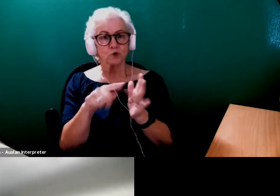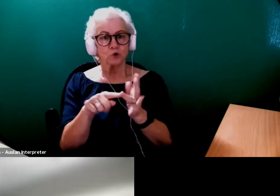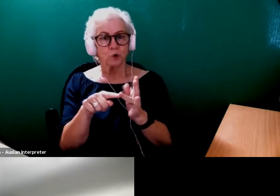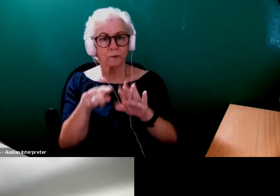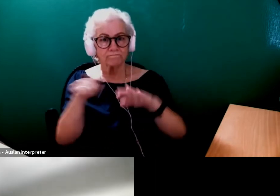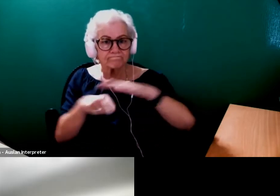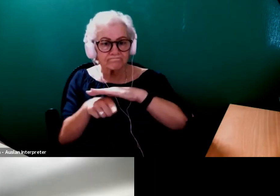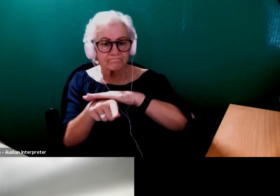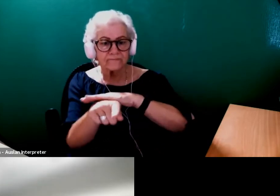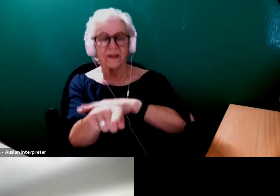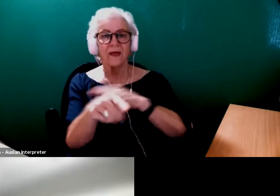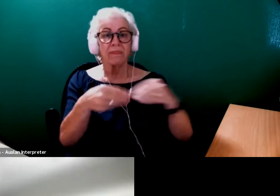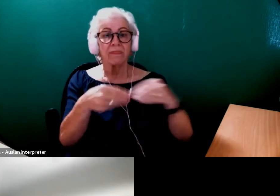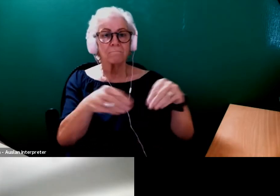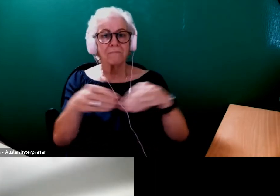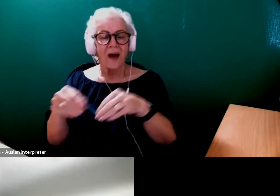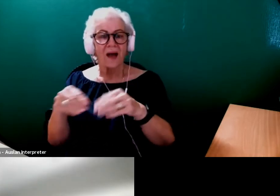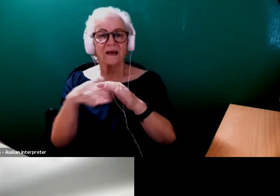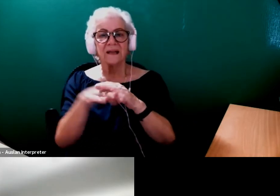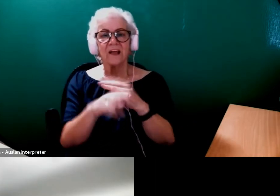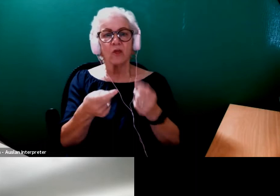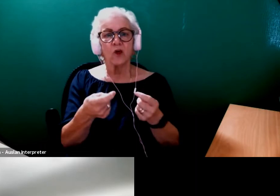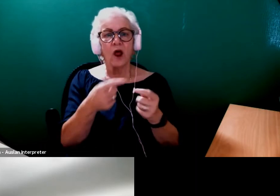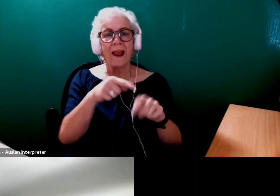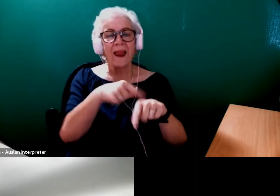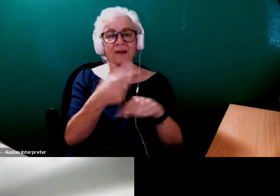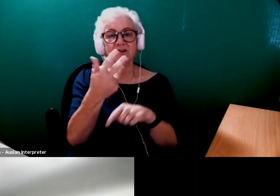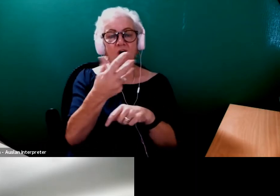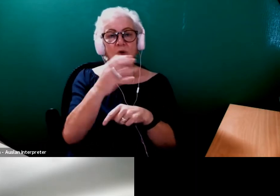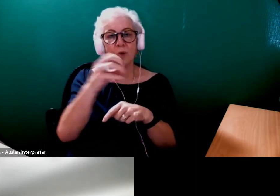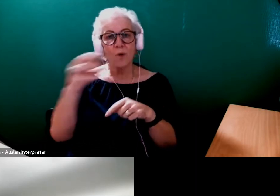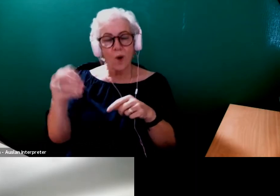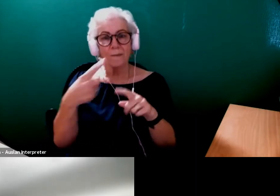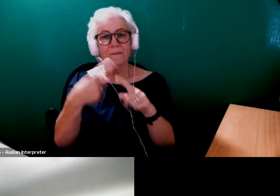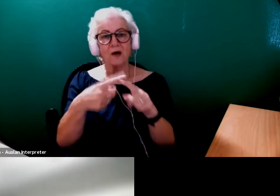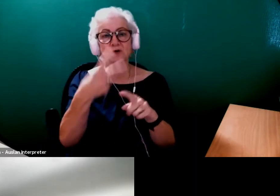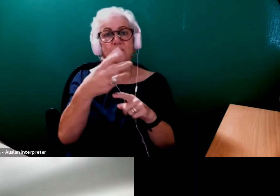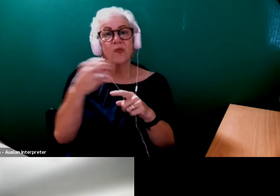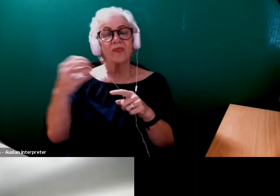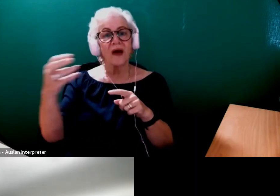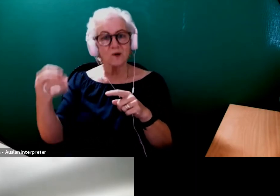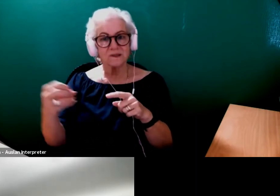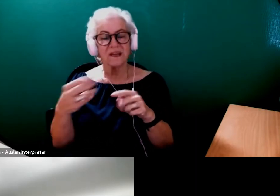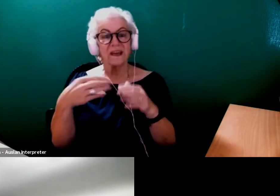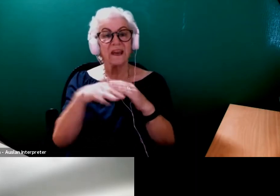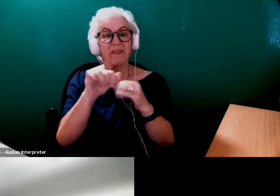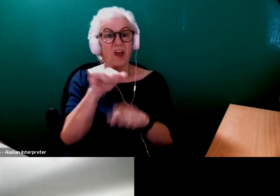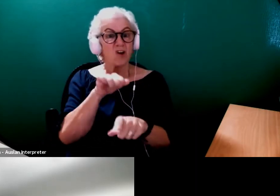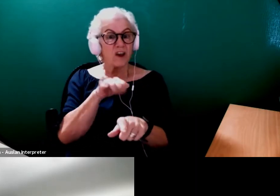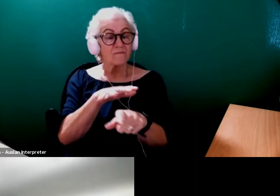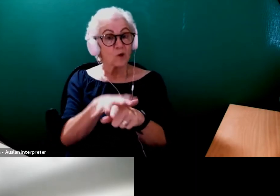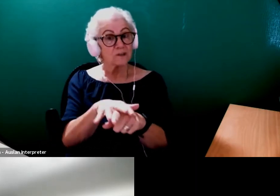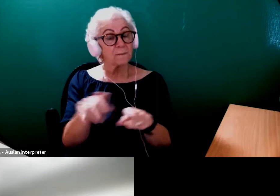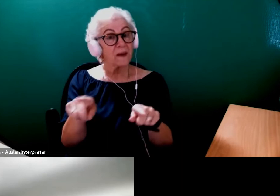the 1990s and early 2000s, owing in part to their marketing and political influence. And also, and I think this